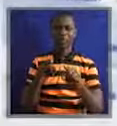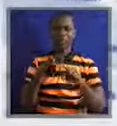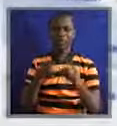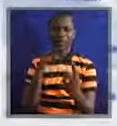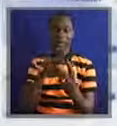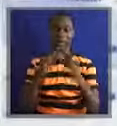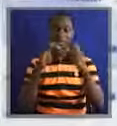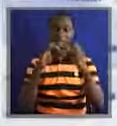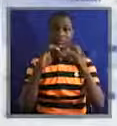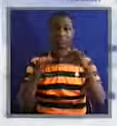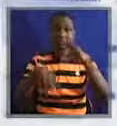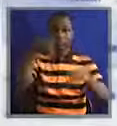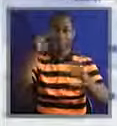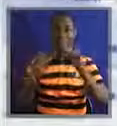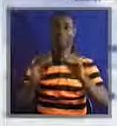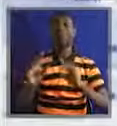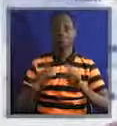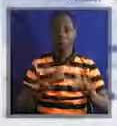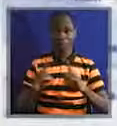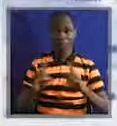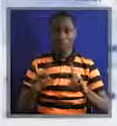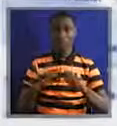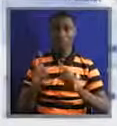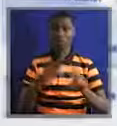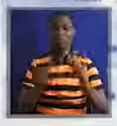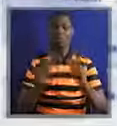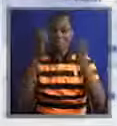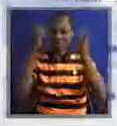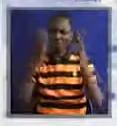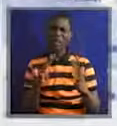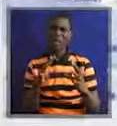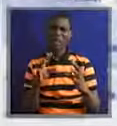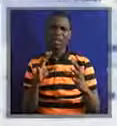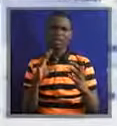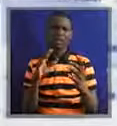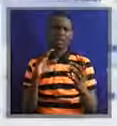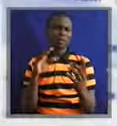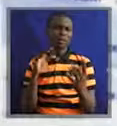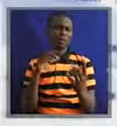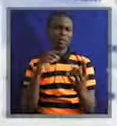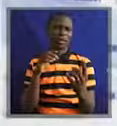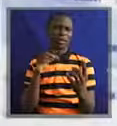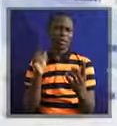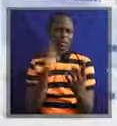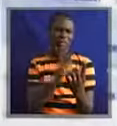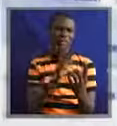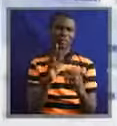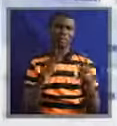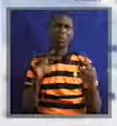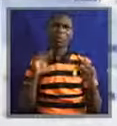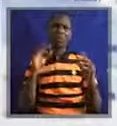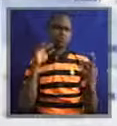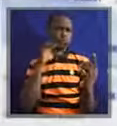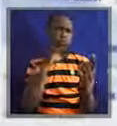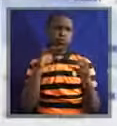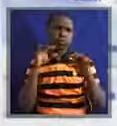oye na nipa bebre ekọ no nchan o se free enketo aso adiko se akese aso. Acts chapter 8 verse 10 de